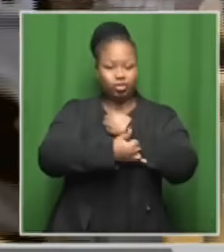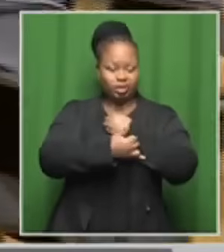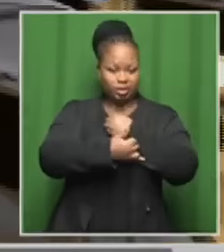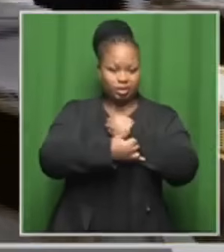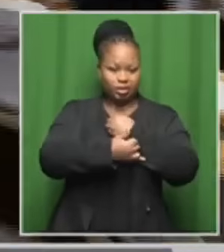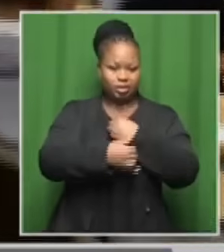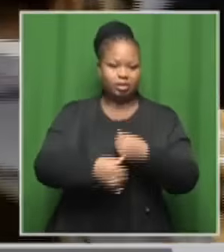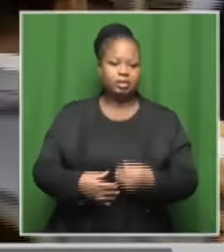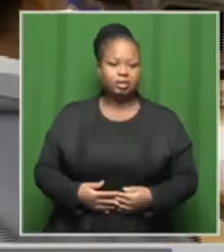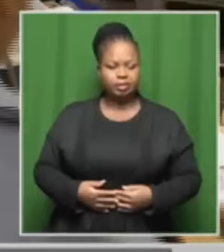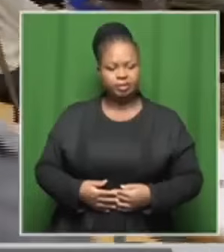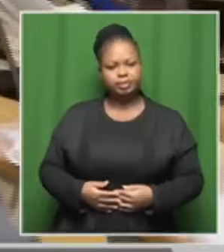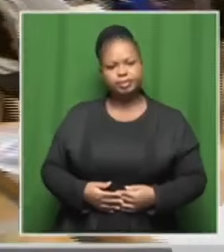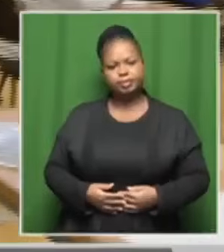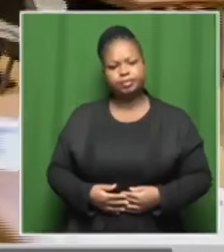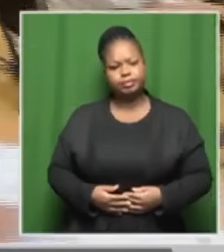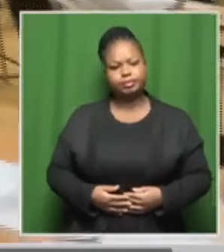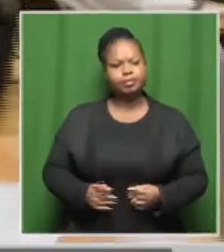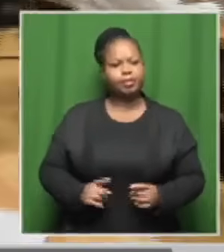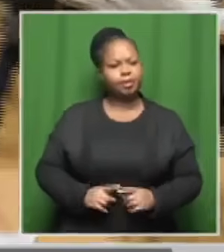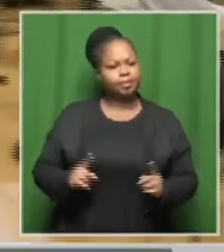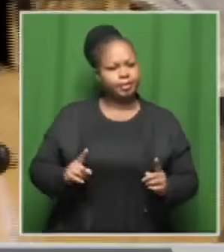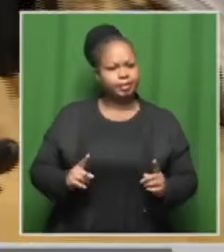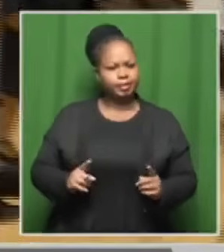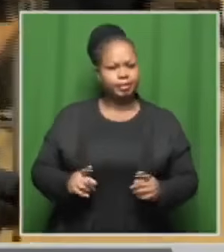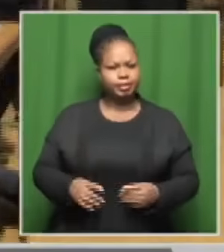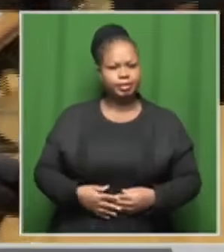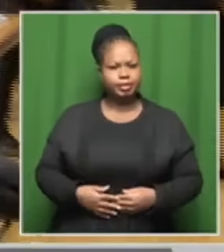are in the study. That being said,